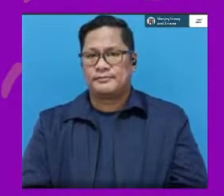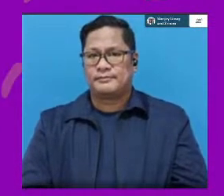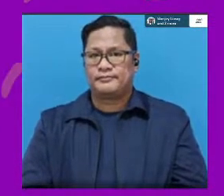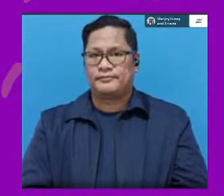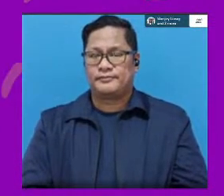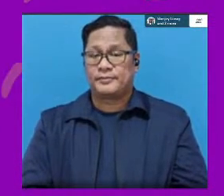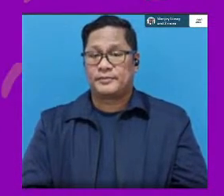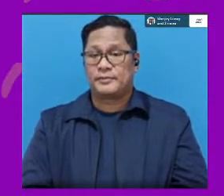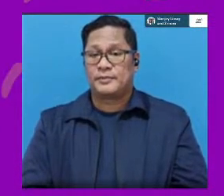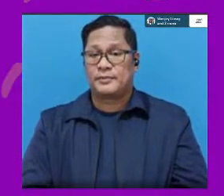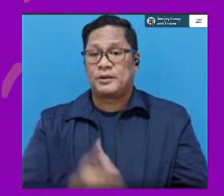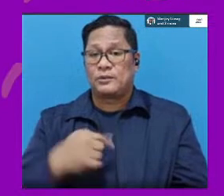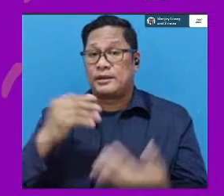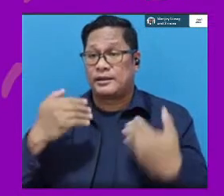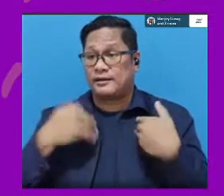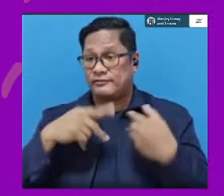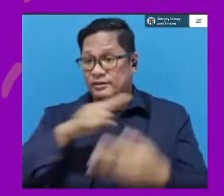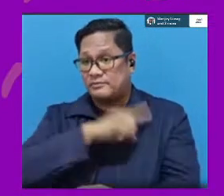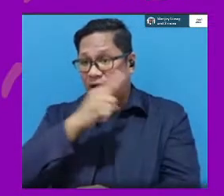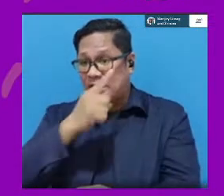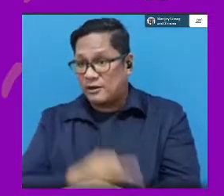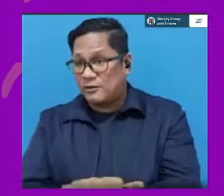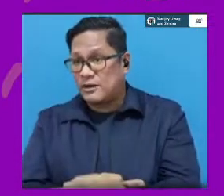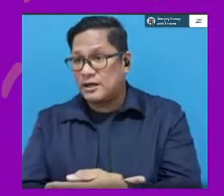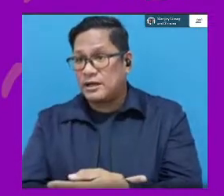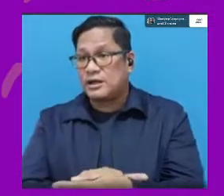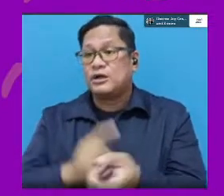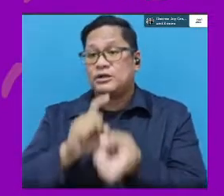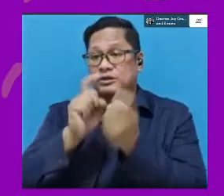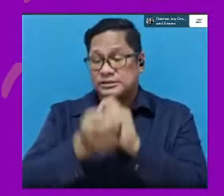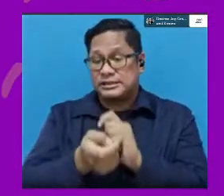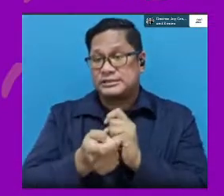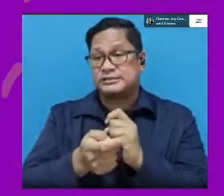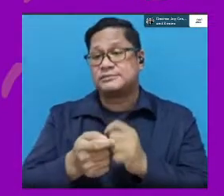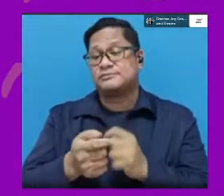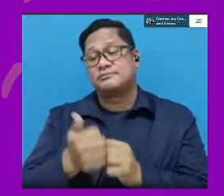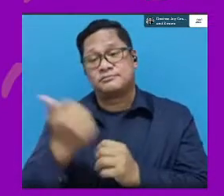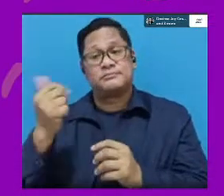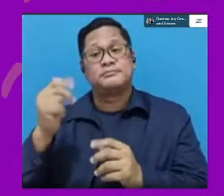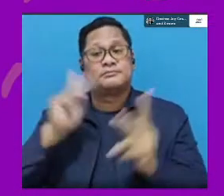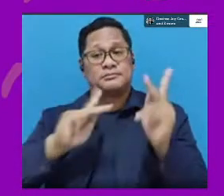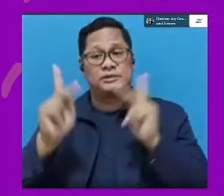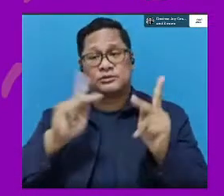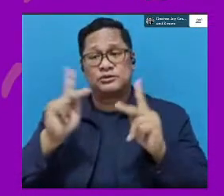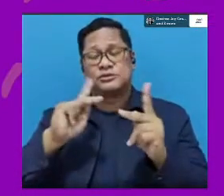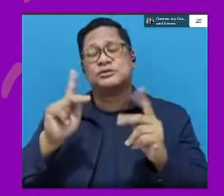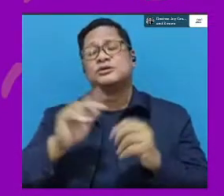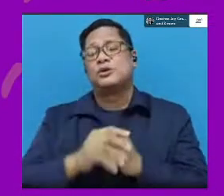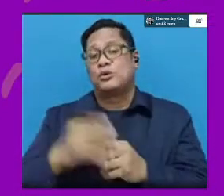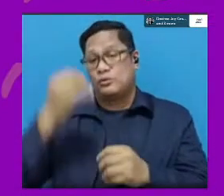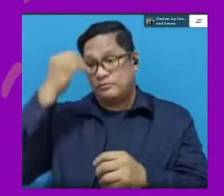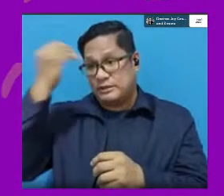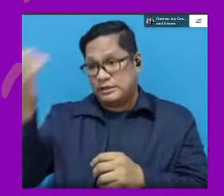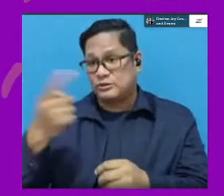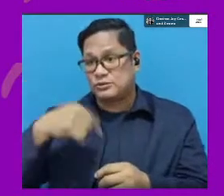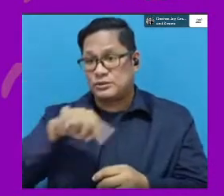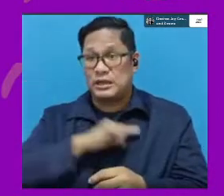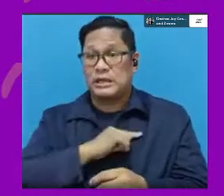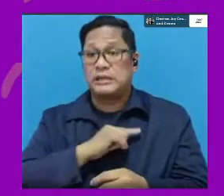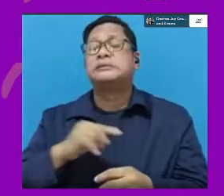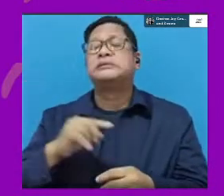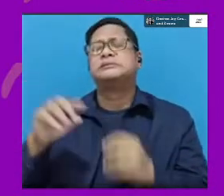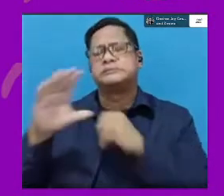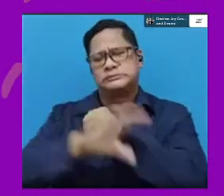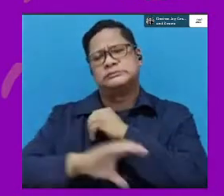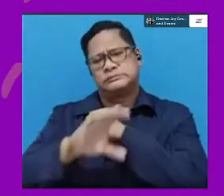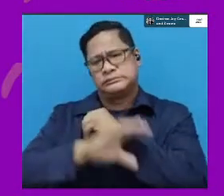We have the power to change other people's opinions because you are the champions. We are the country's champions.